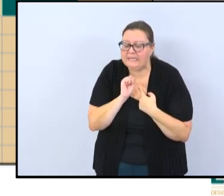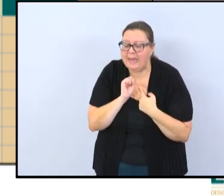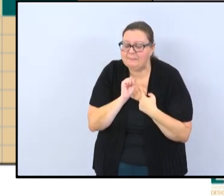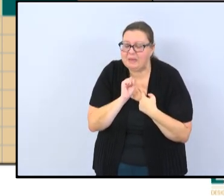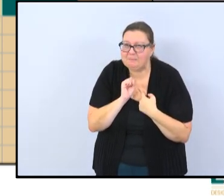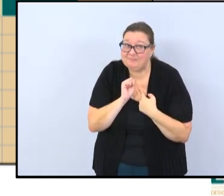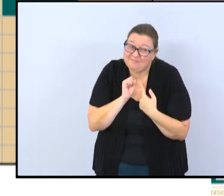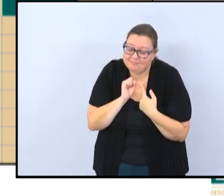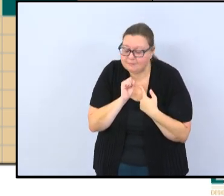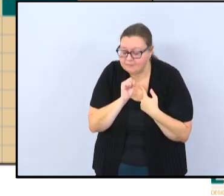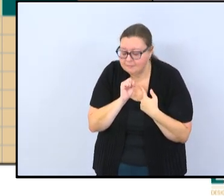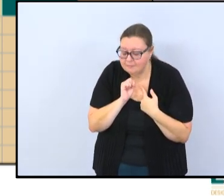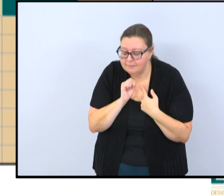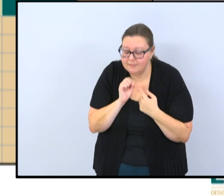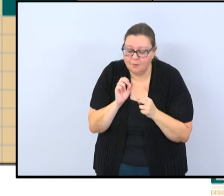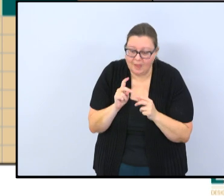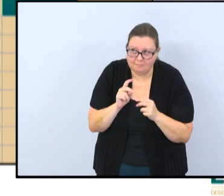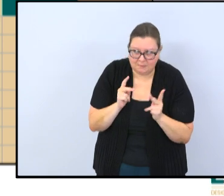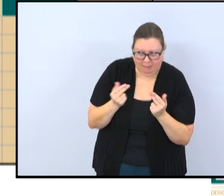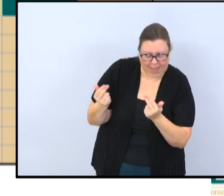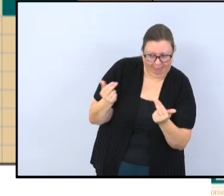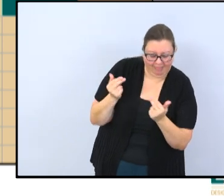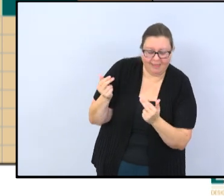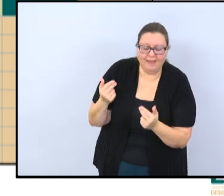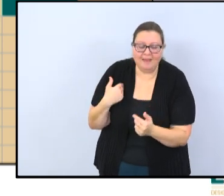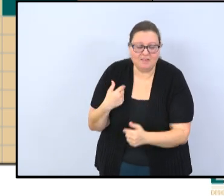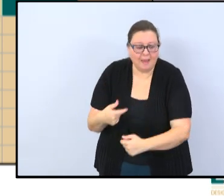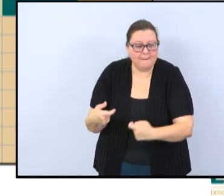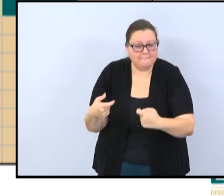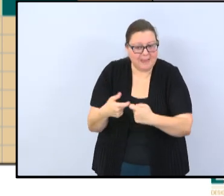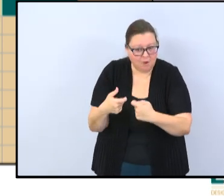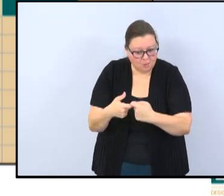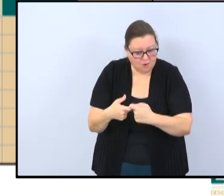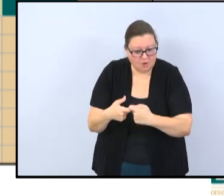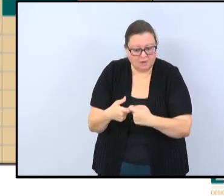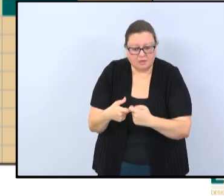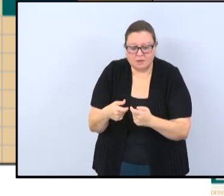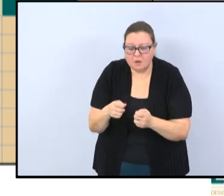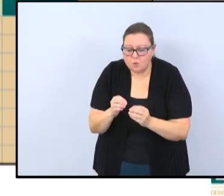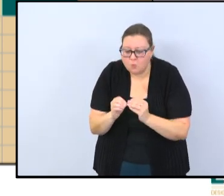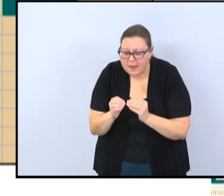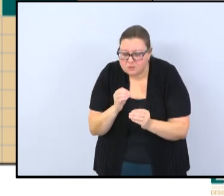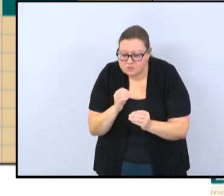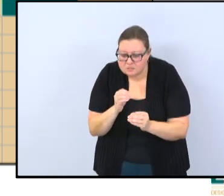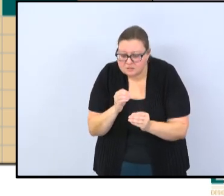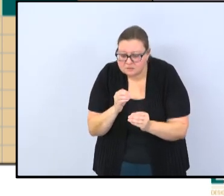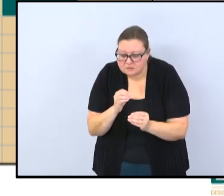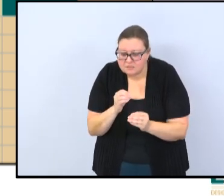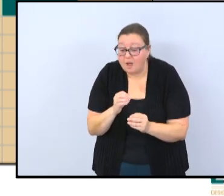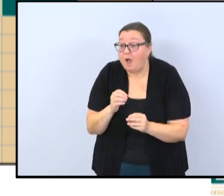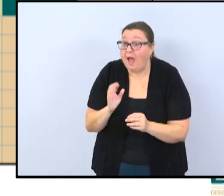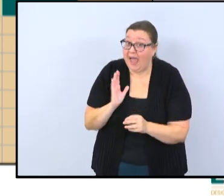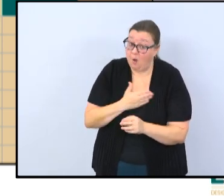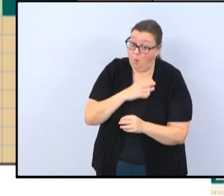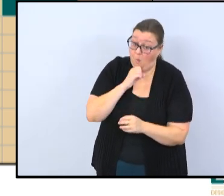Then we have the power factor correction, smart valve. That's what we call our old schools. We call them